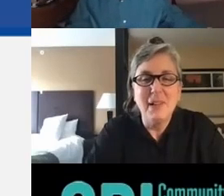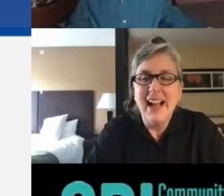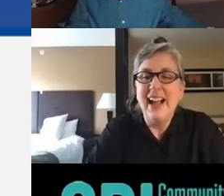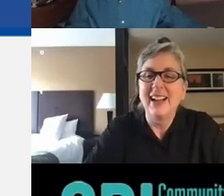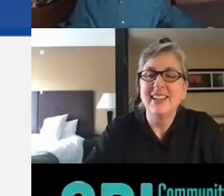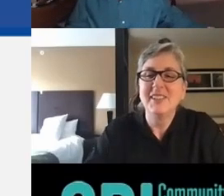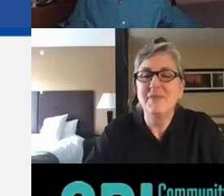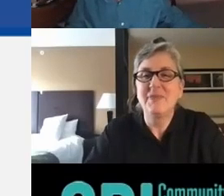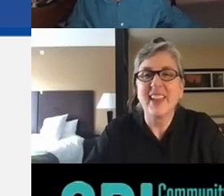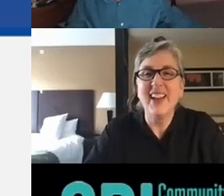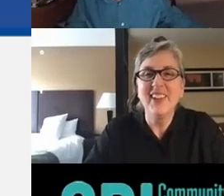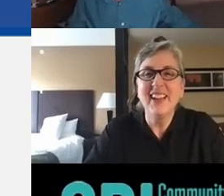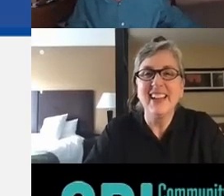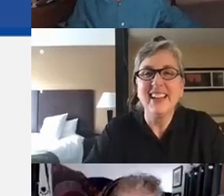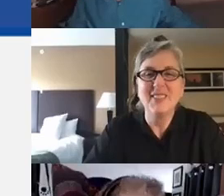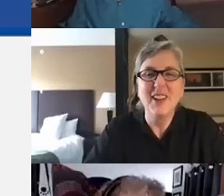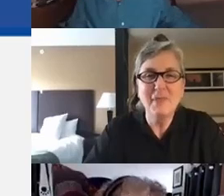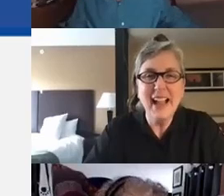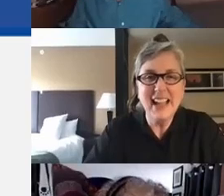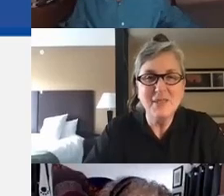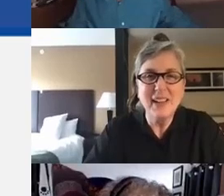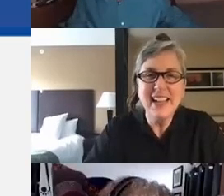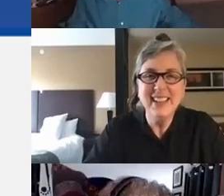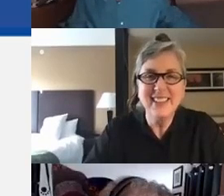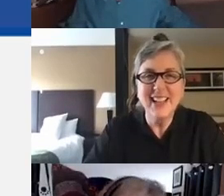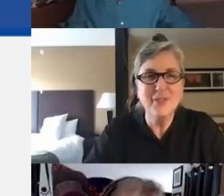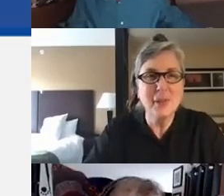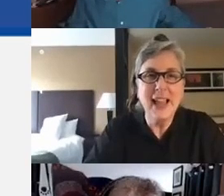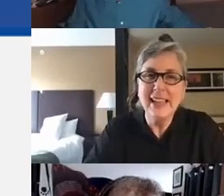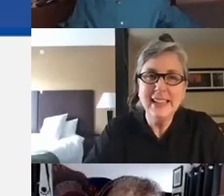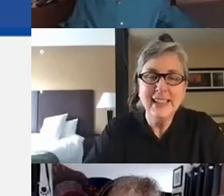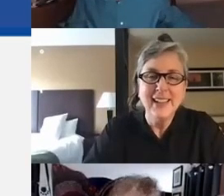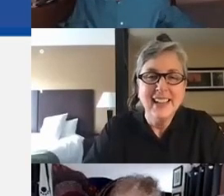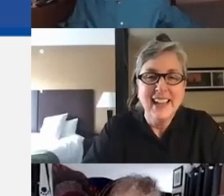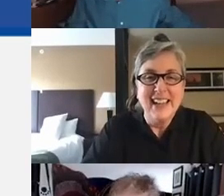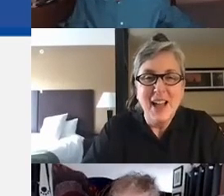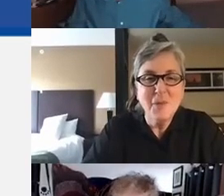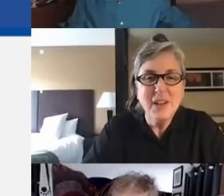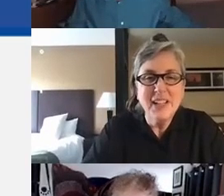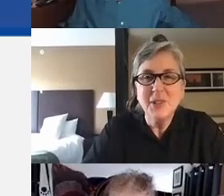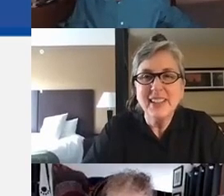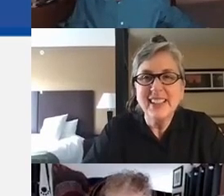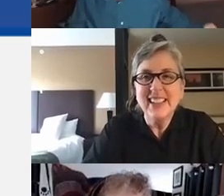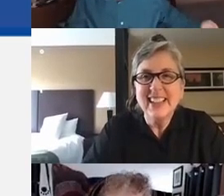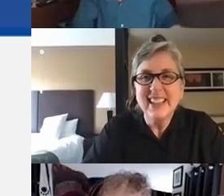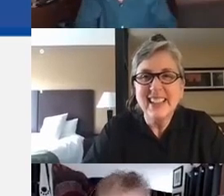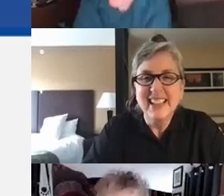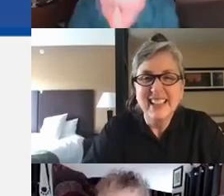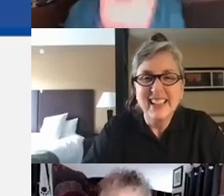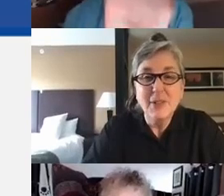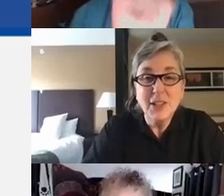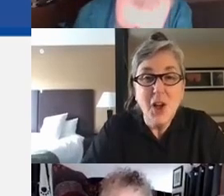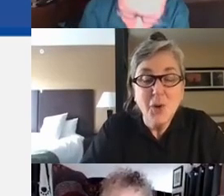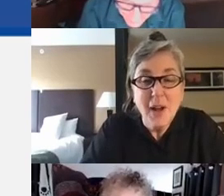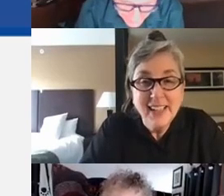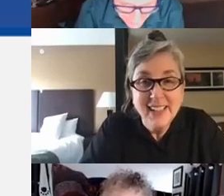Welcome back. All right. Welcome back, everybody. Thanks for playing. And now we want to That's a long do, play.